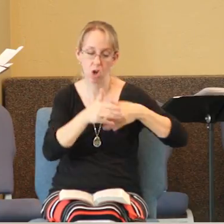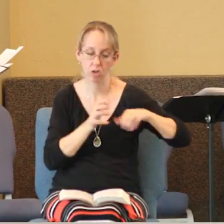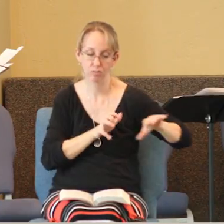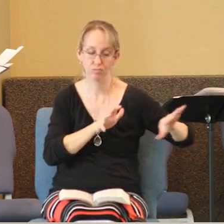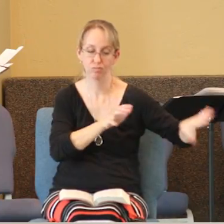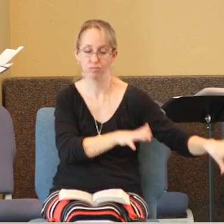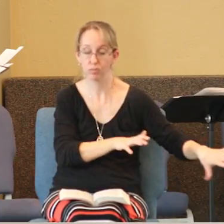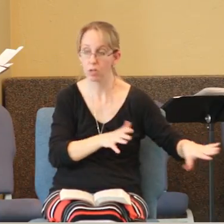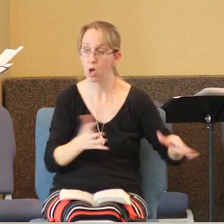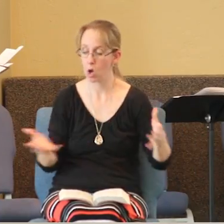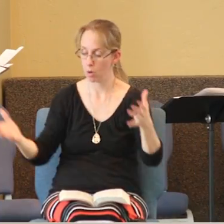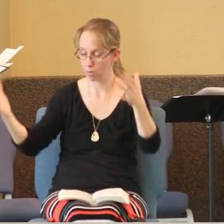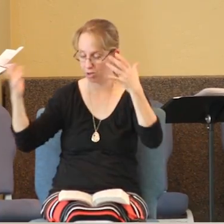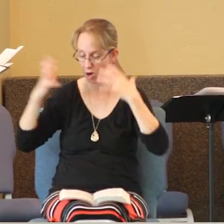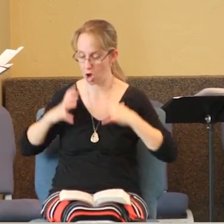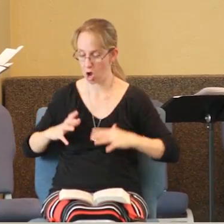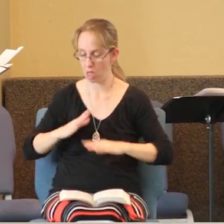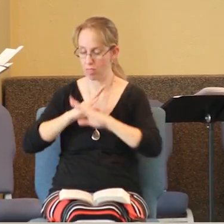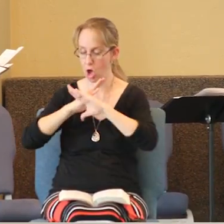of light.